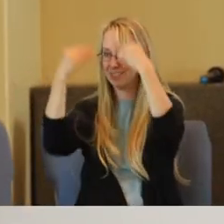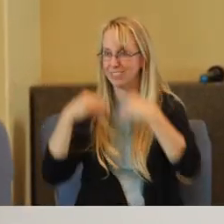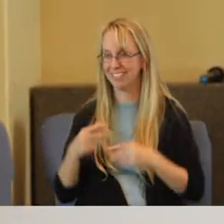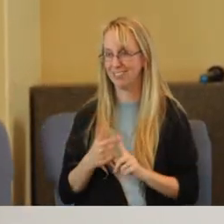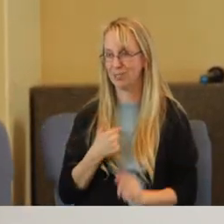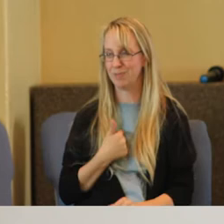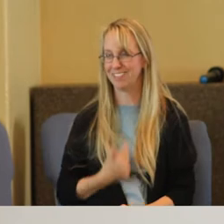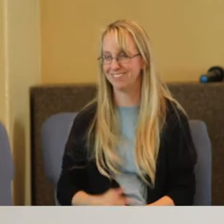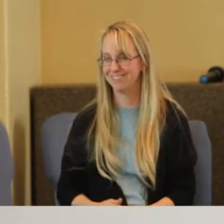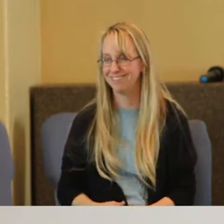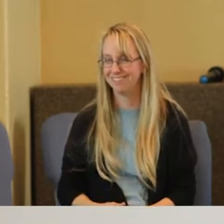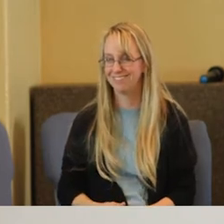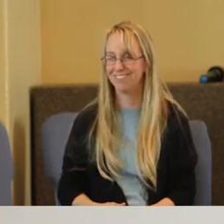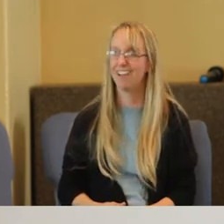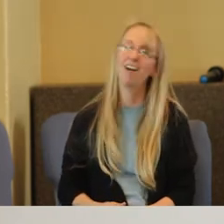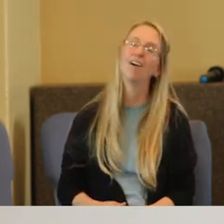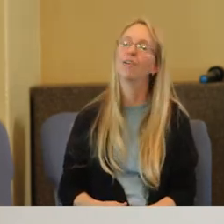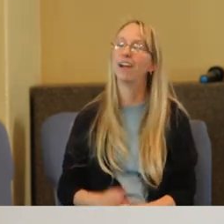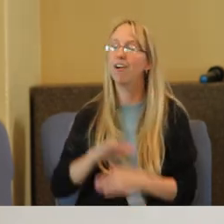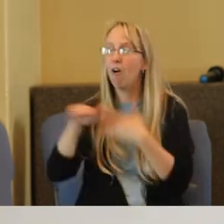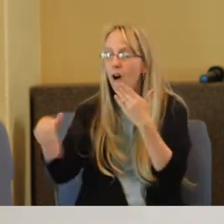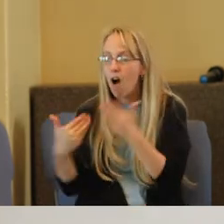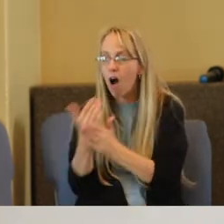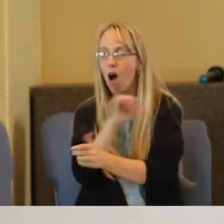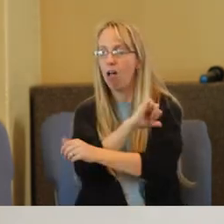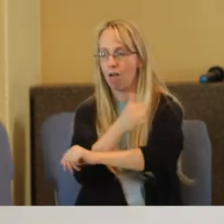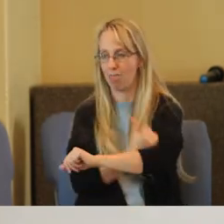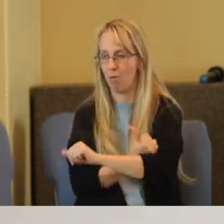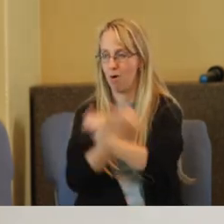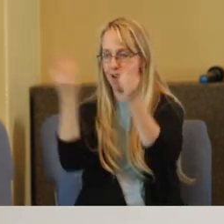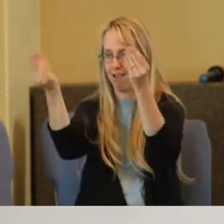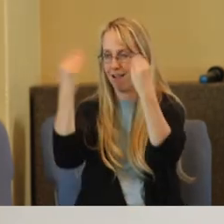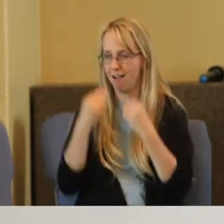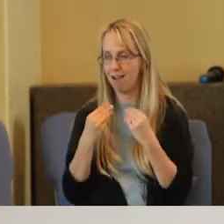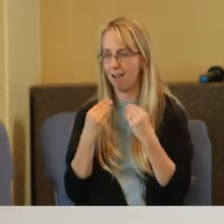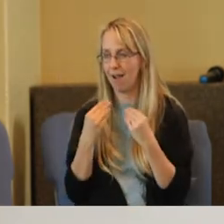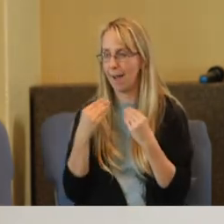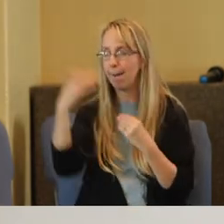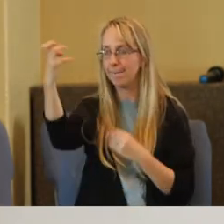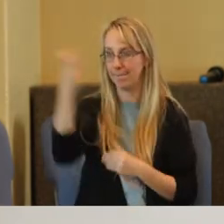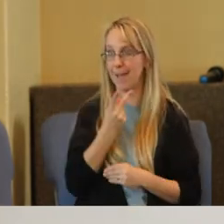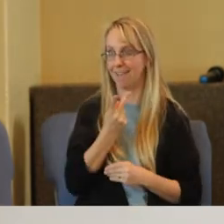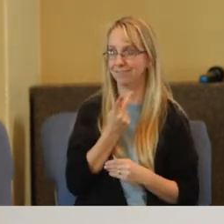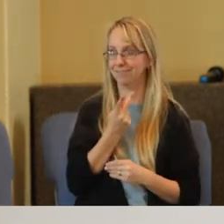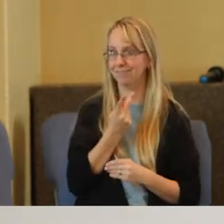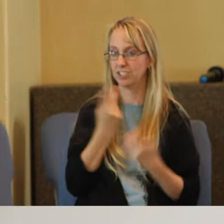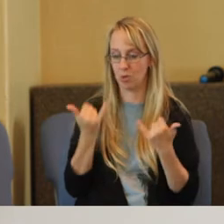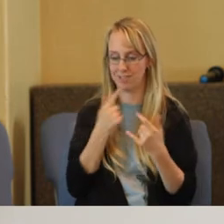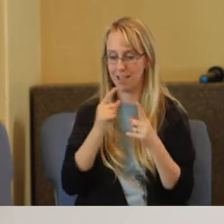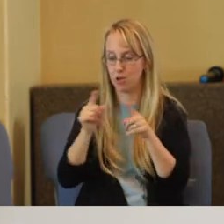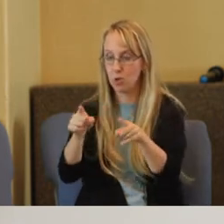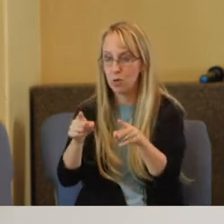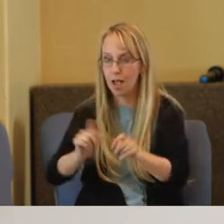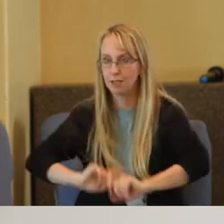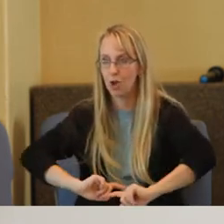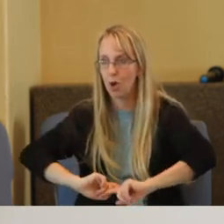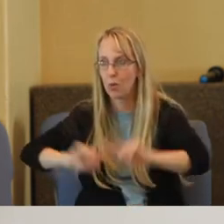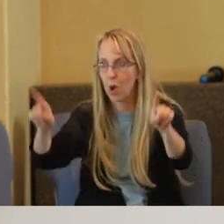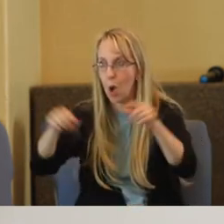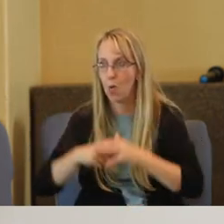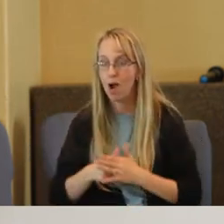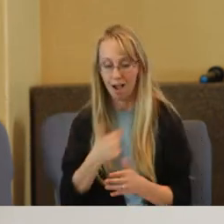to me. All authority has been given to me. Therefore, go. I